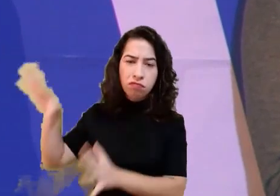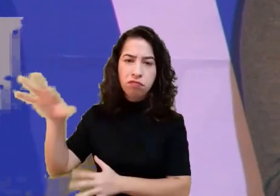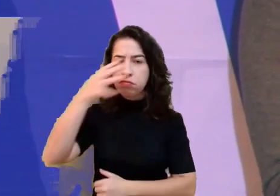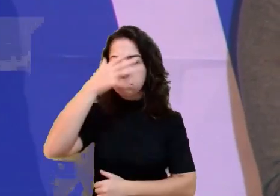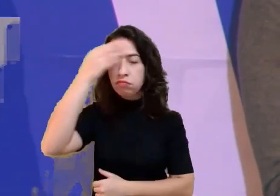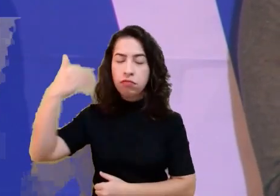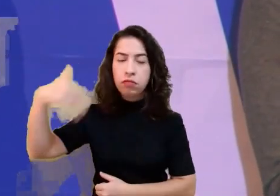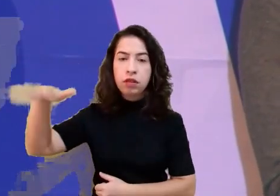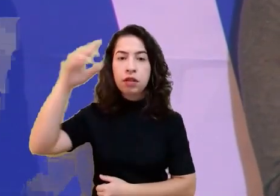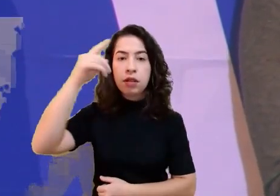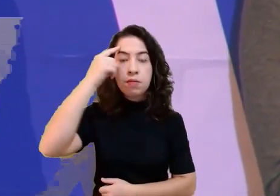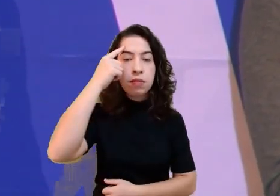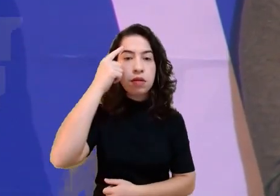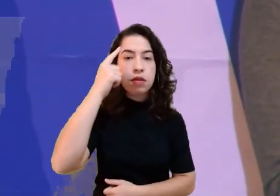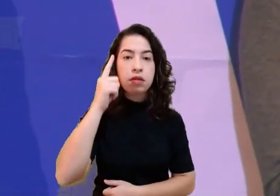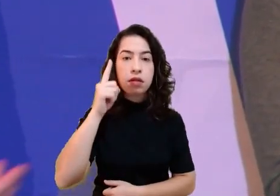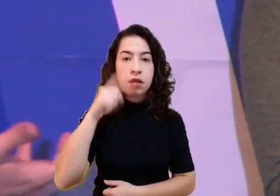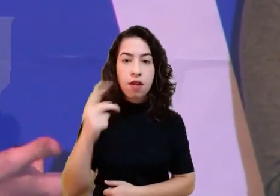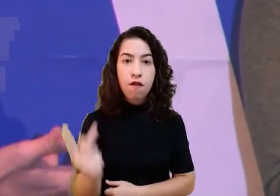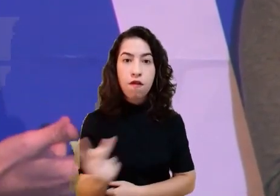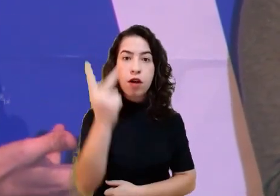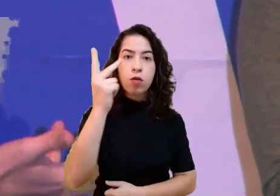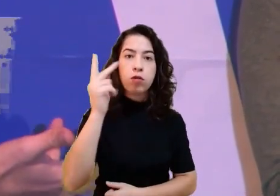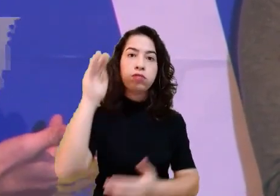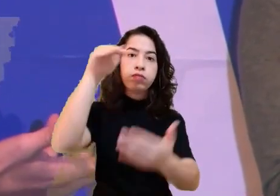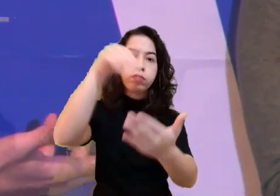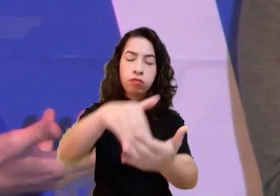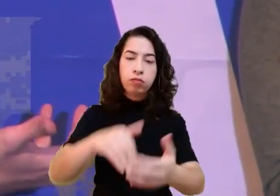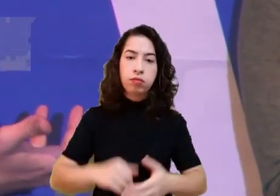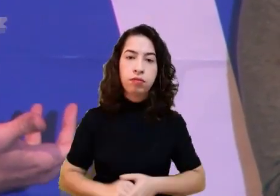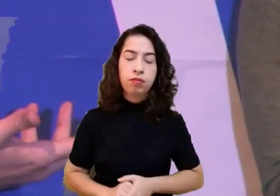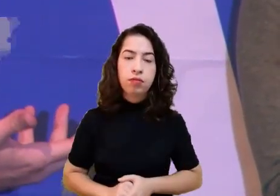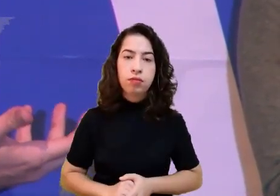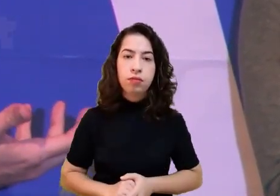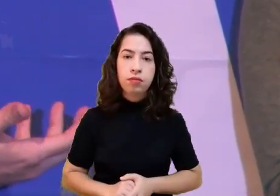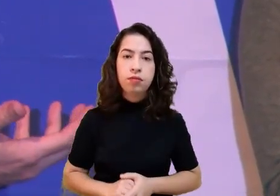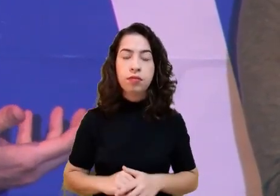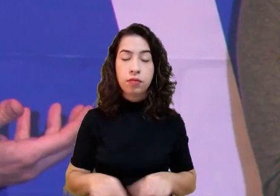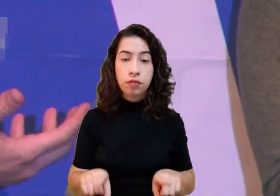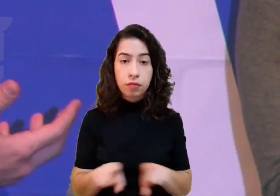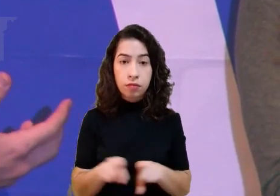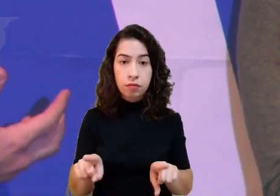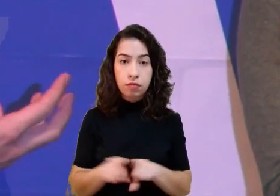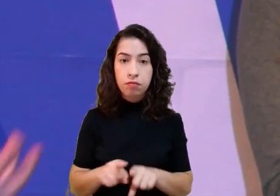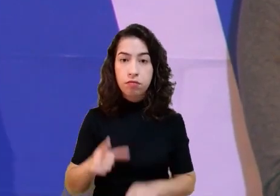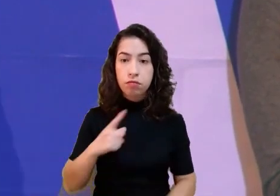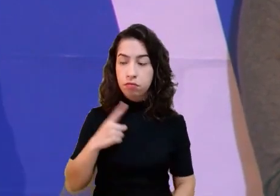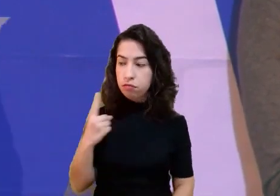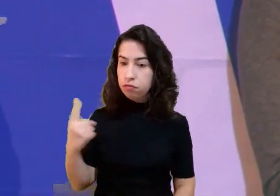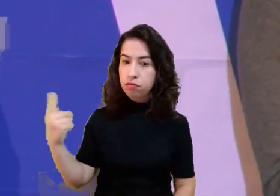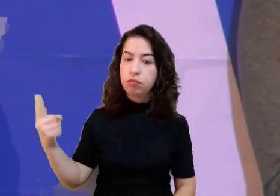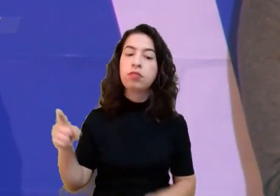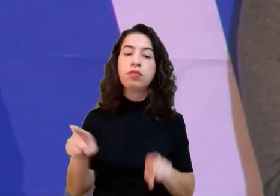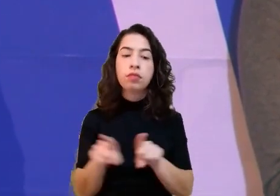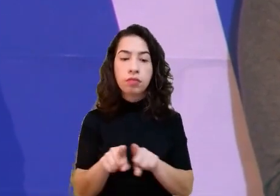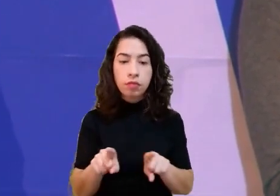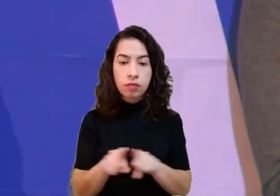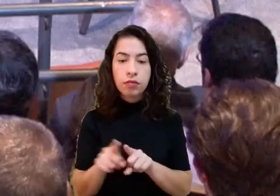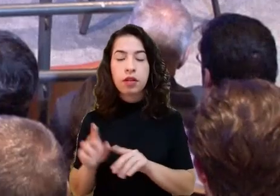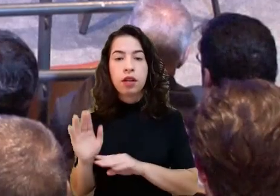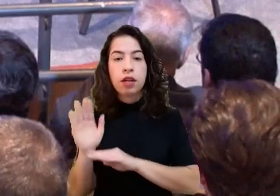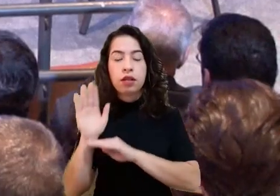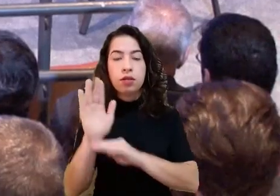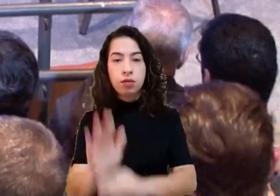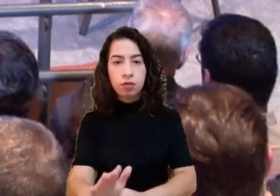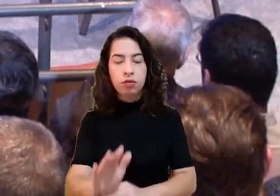Is to think how to deliver value in the edge, and the VCs are here to help this